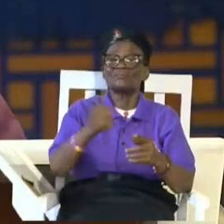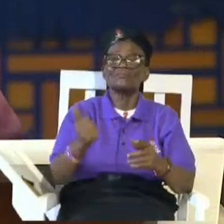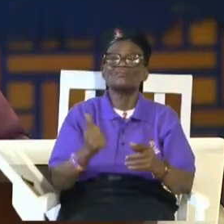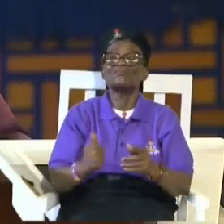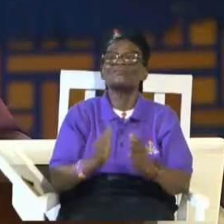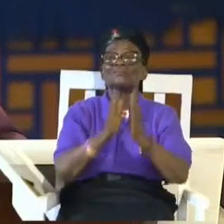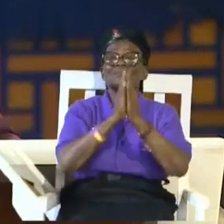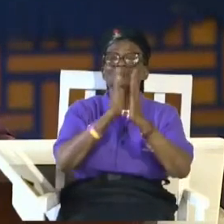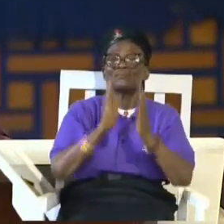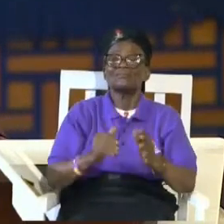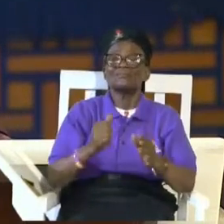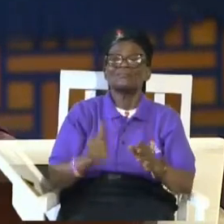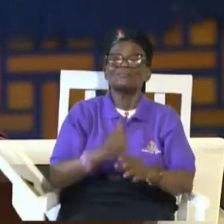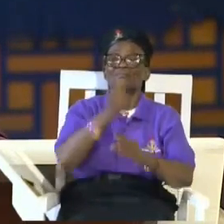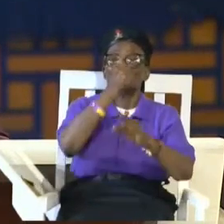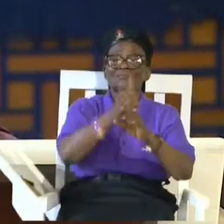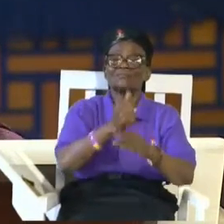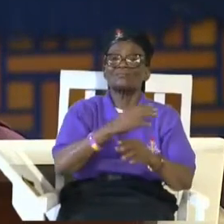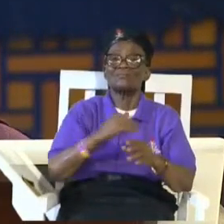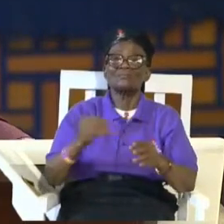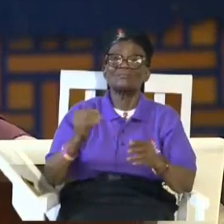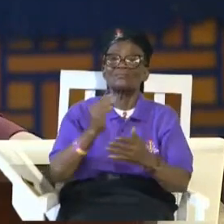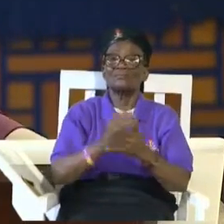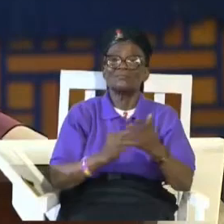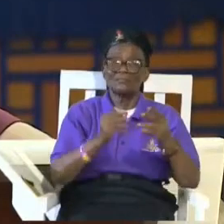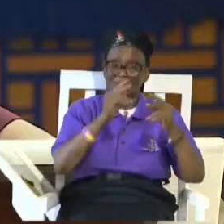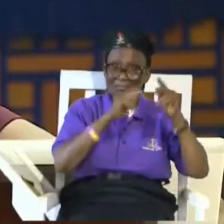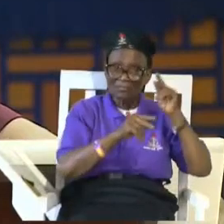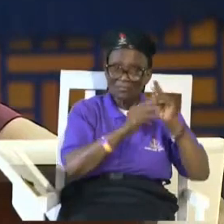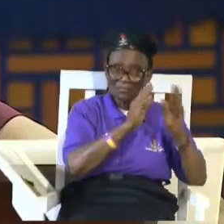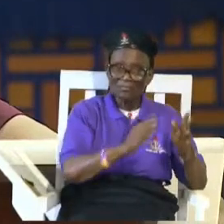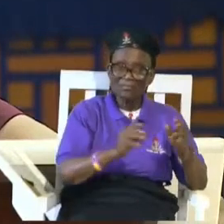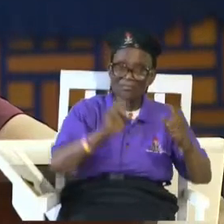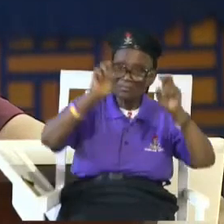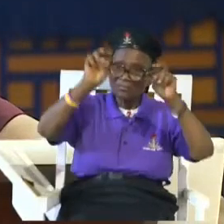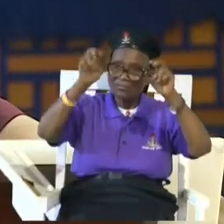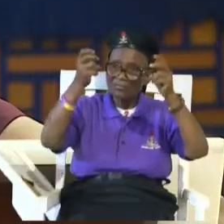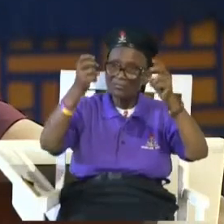And some prophets, quote